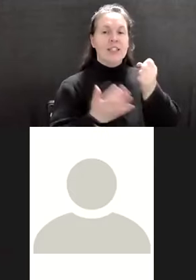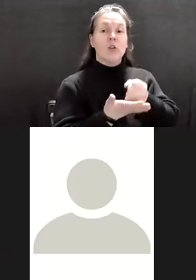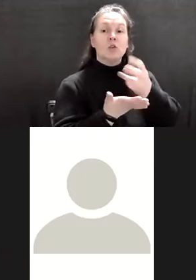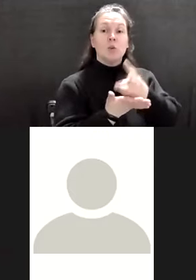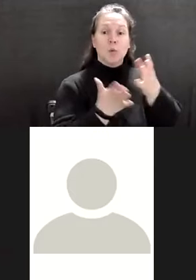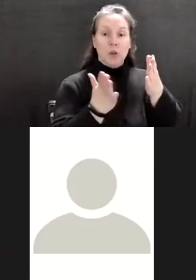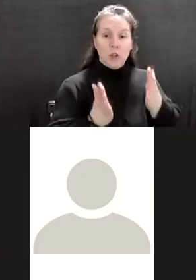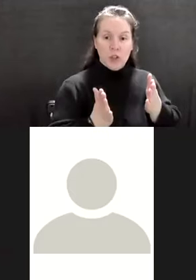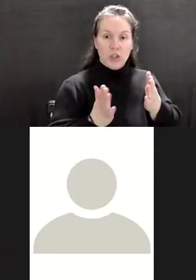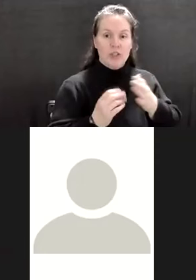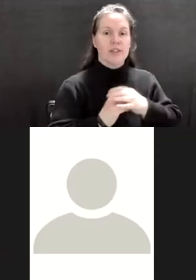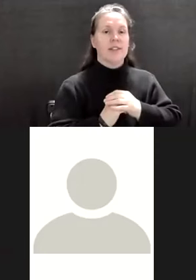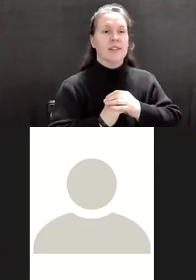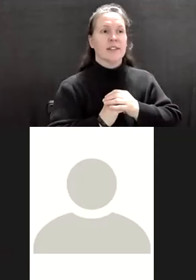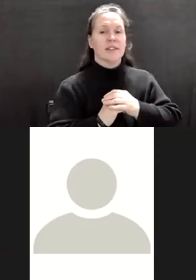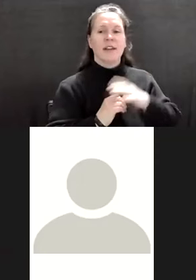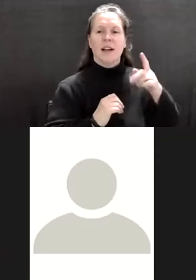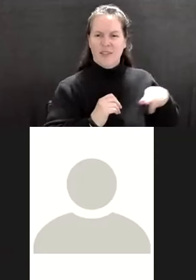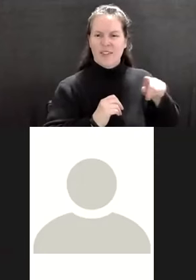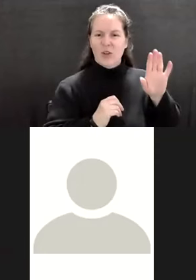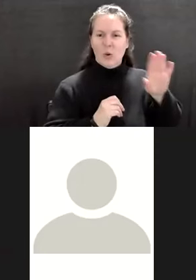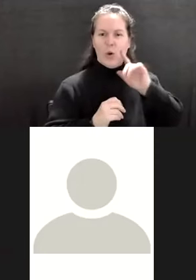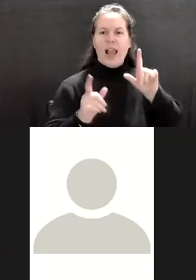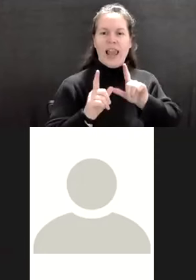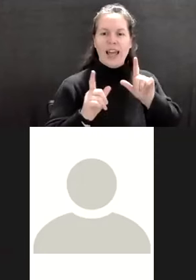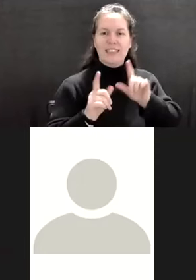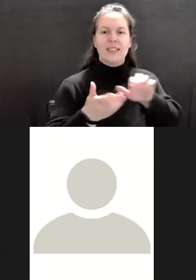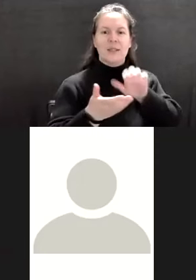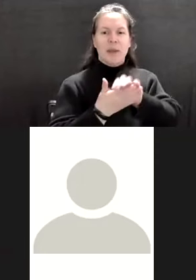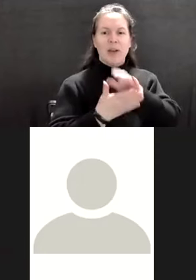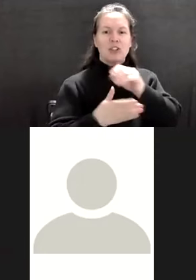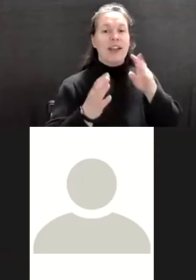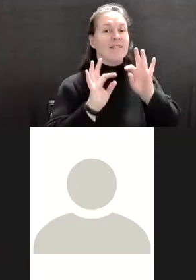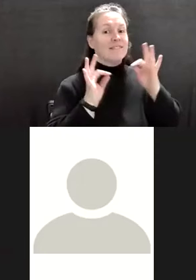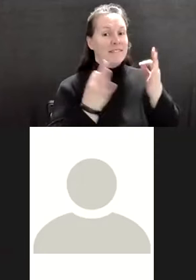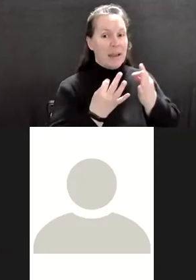workers are one, your licensed marriage and family therapist.